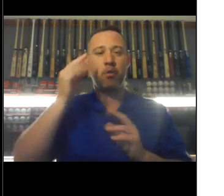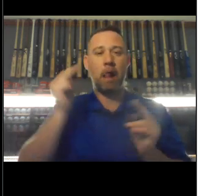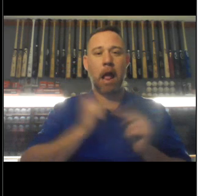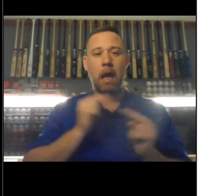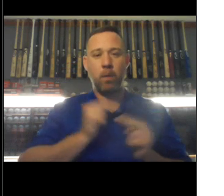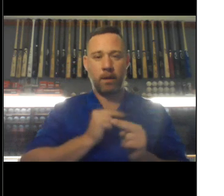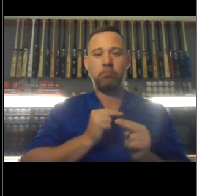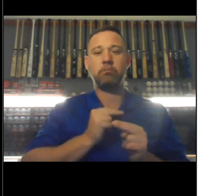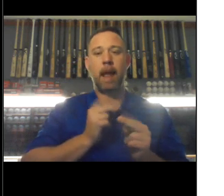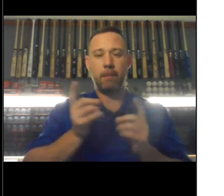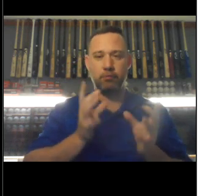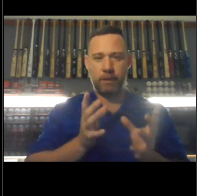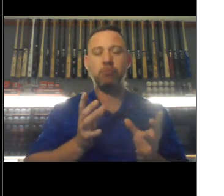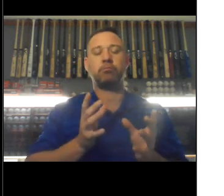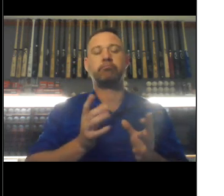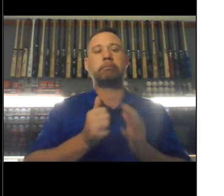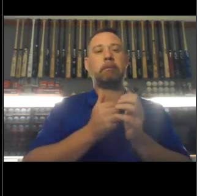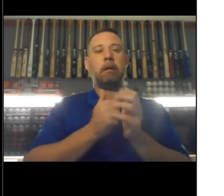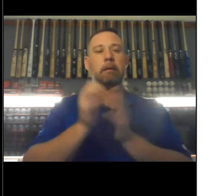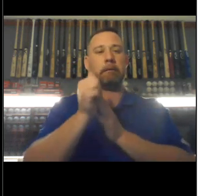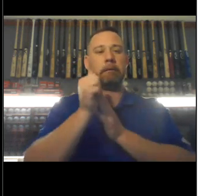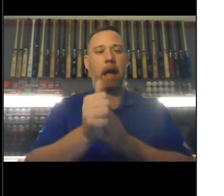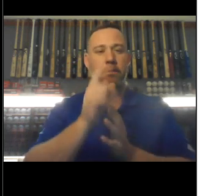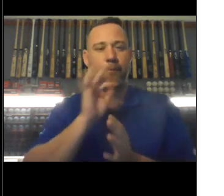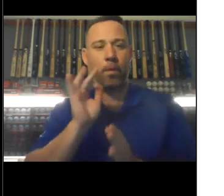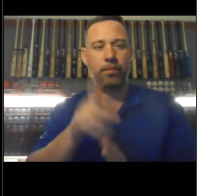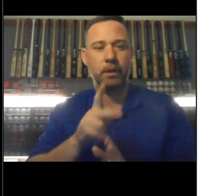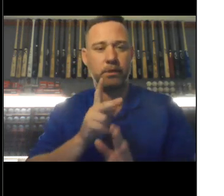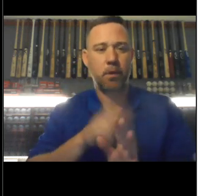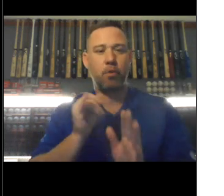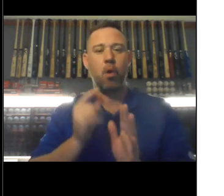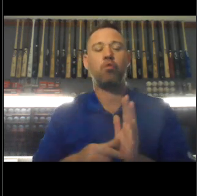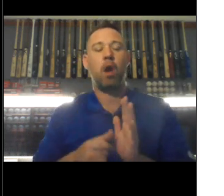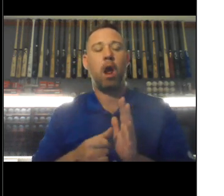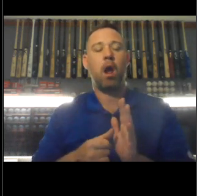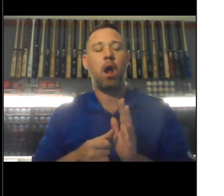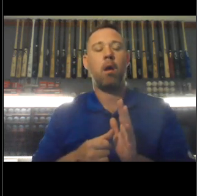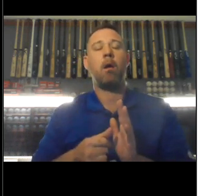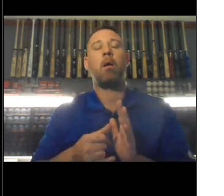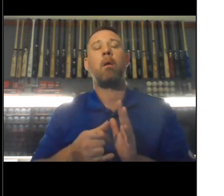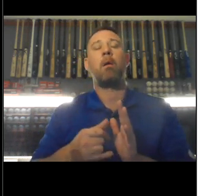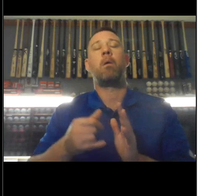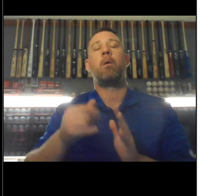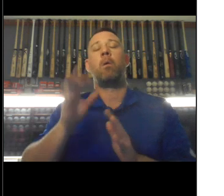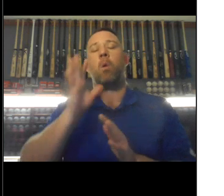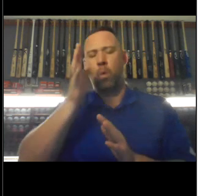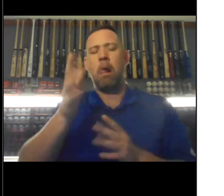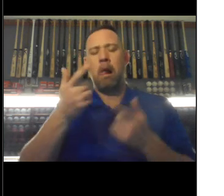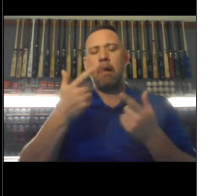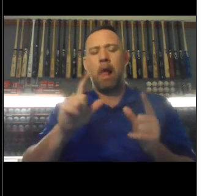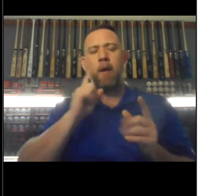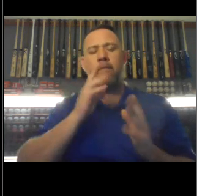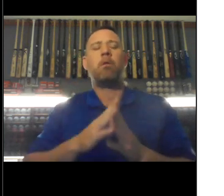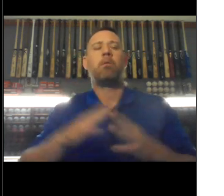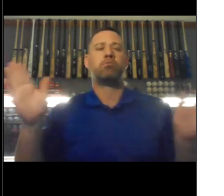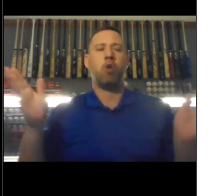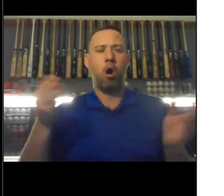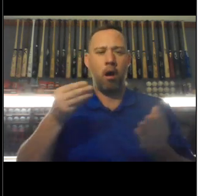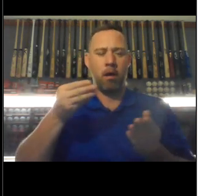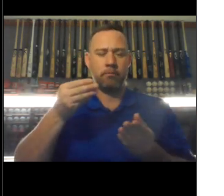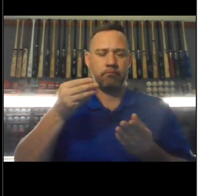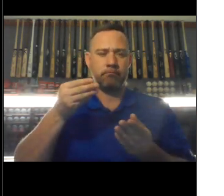recently issued guidance for this program, and that program really is going to allow for broad funding